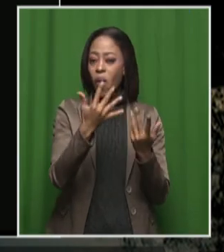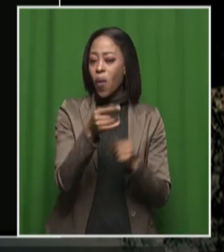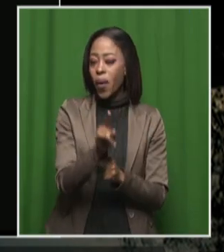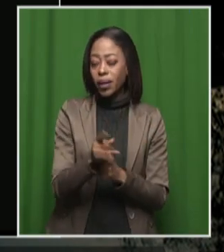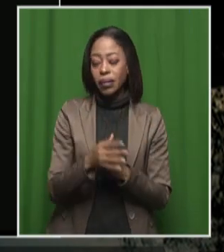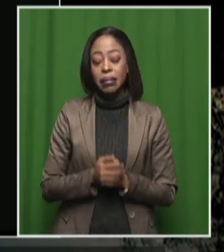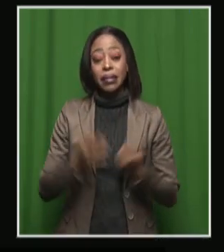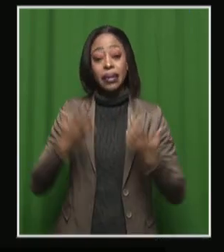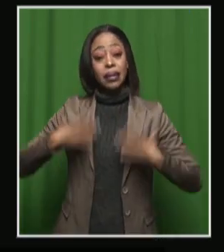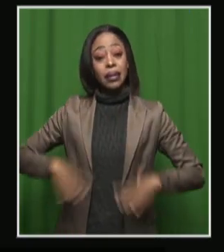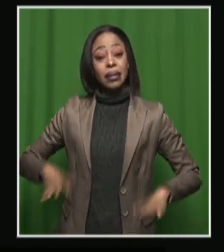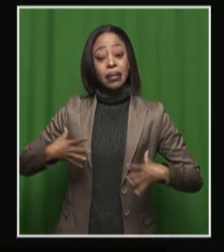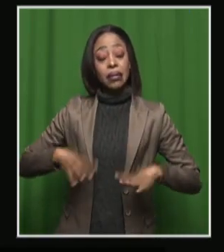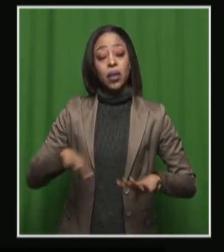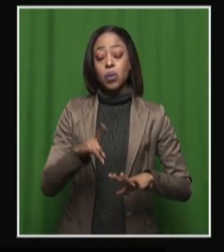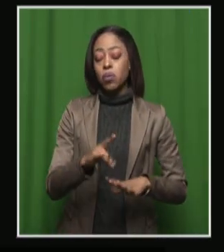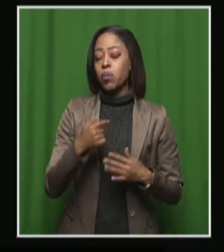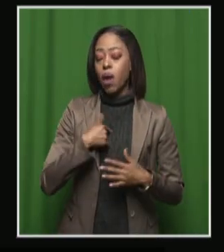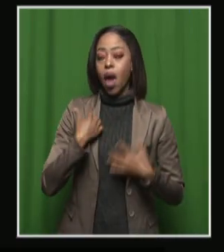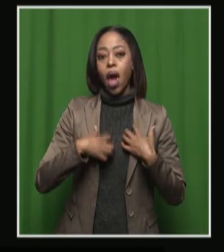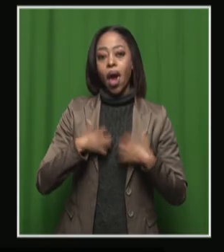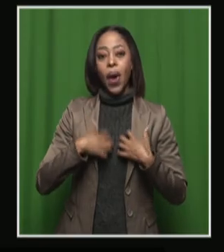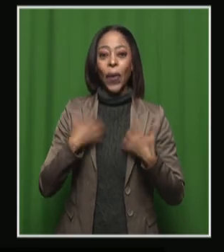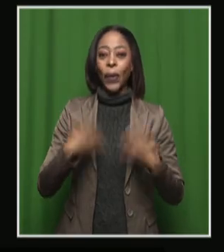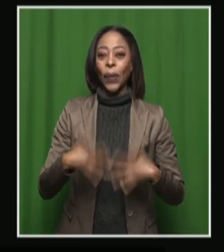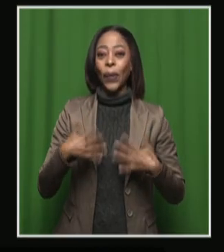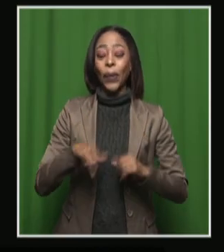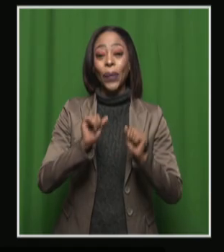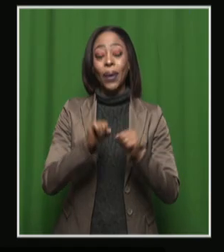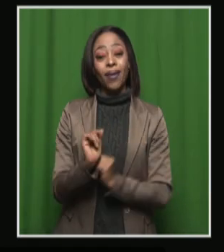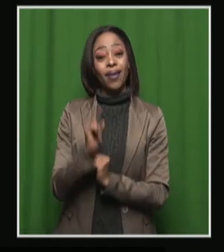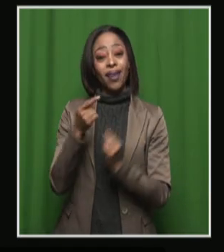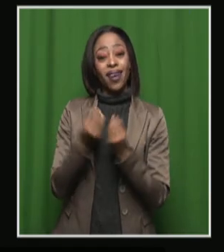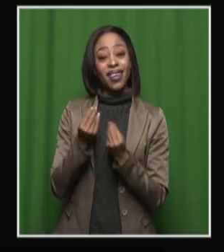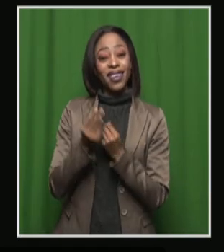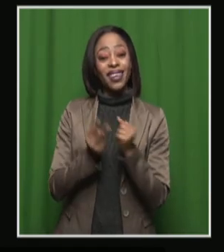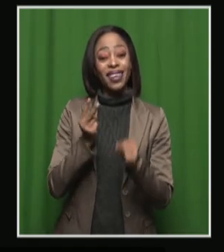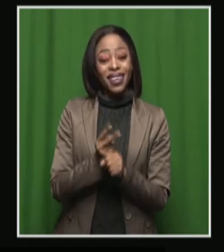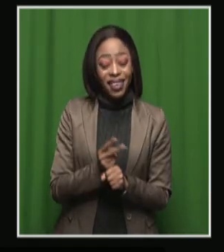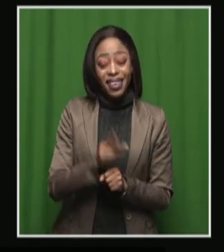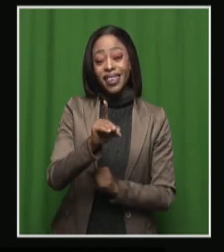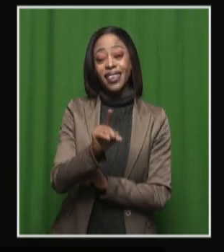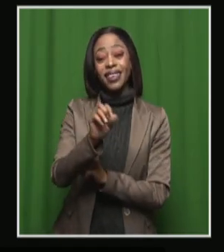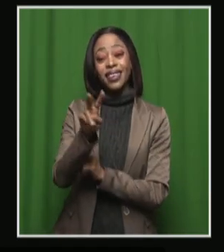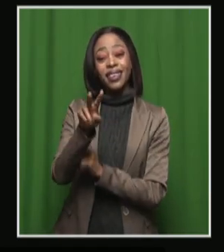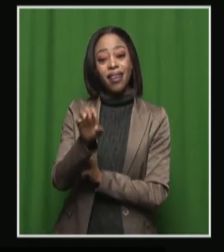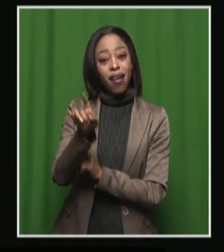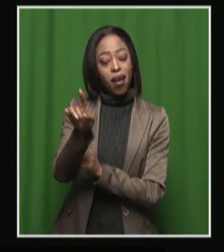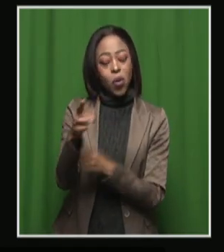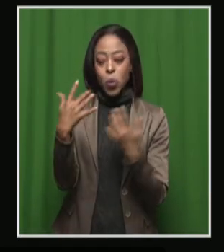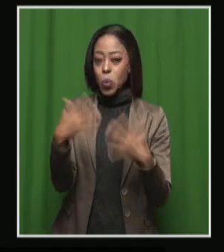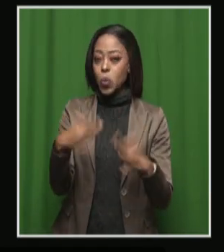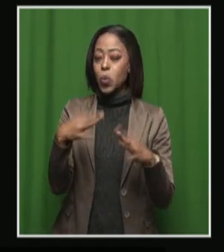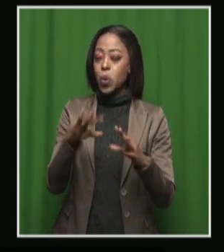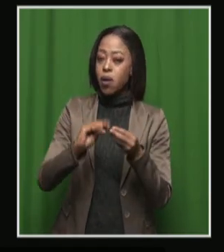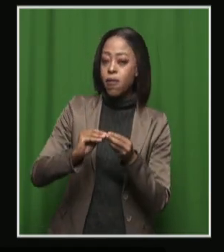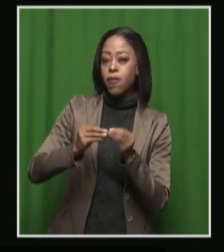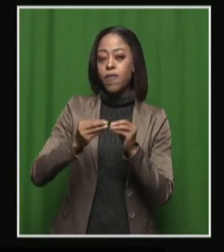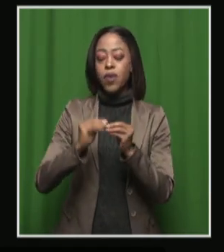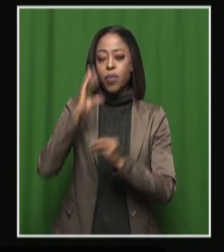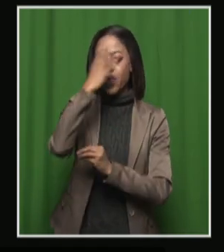So with the dress, it has been really exciting. First of all, I'd like to say that Dove has really created such a